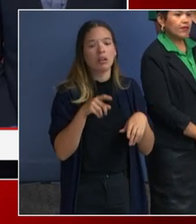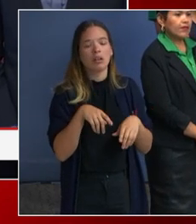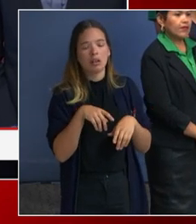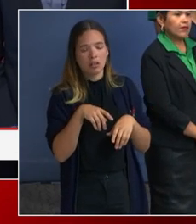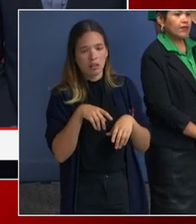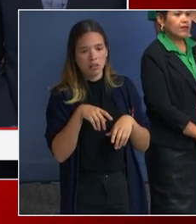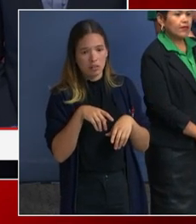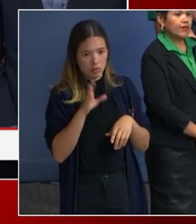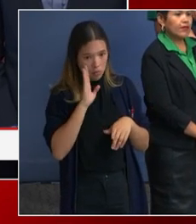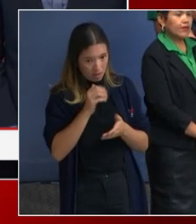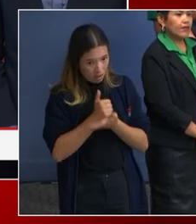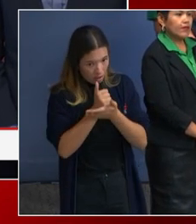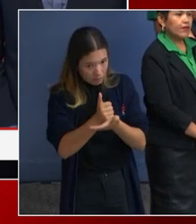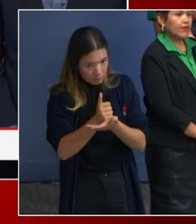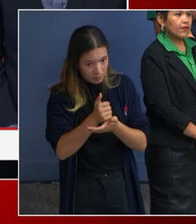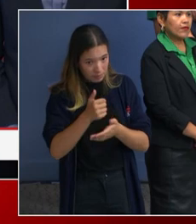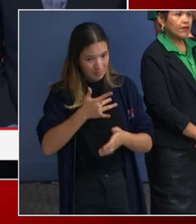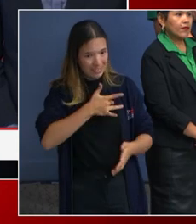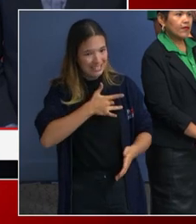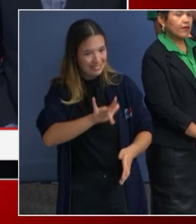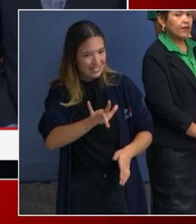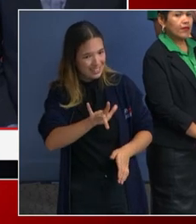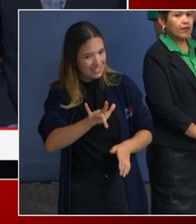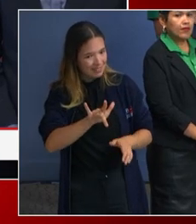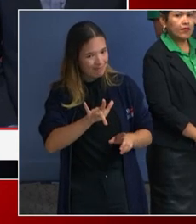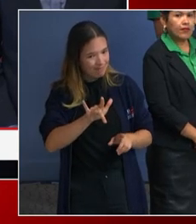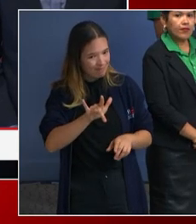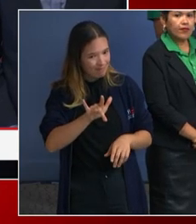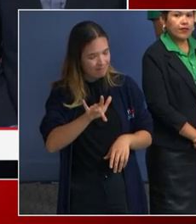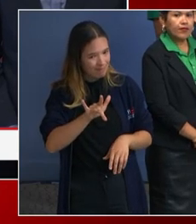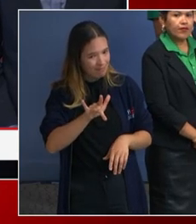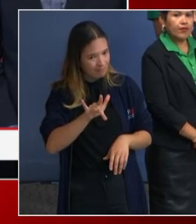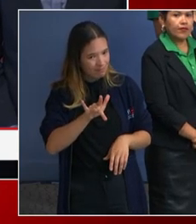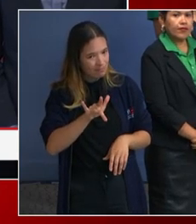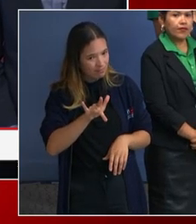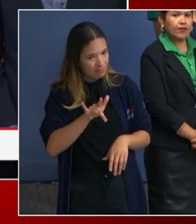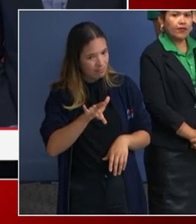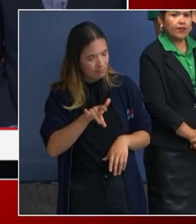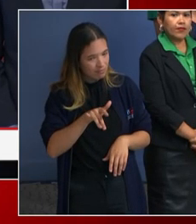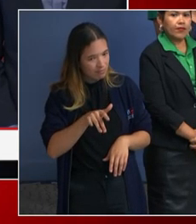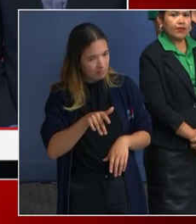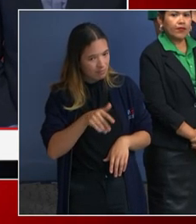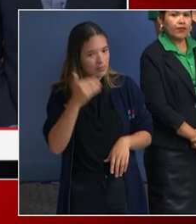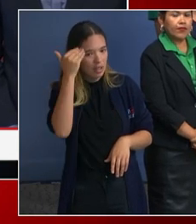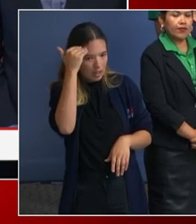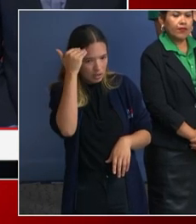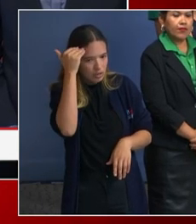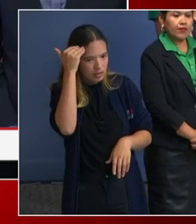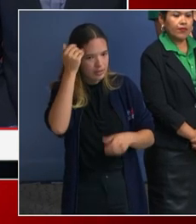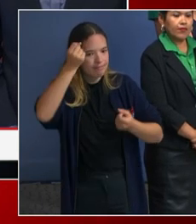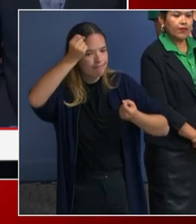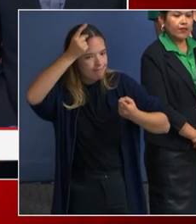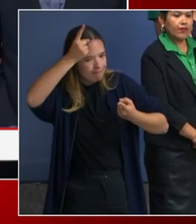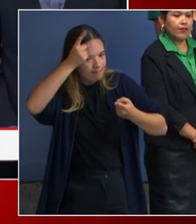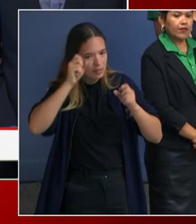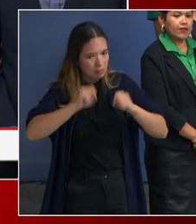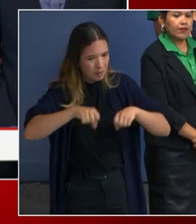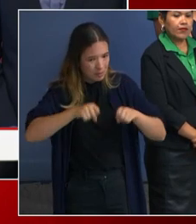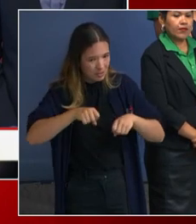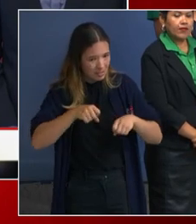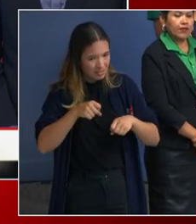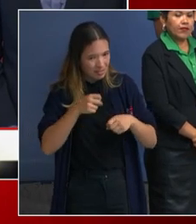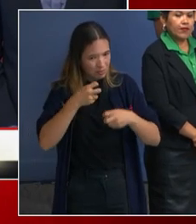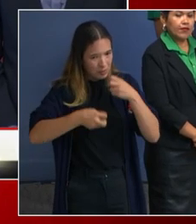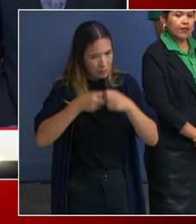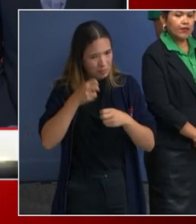a sensitivity and some knowledge on the potential issues impacting